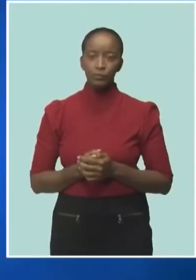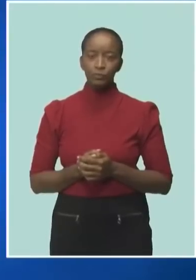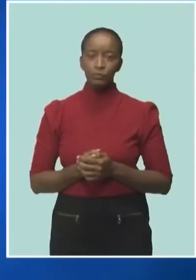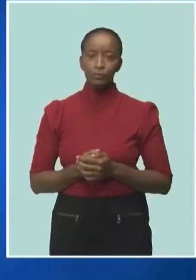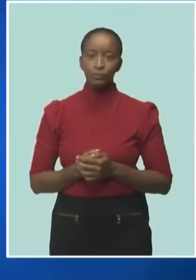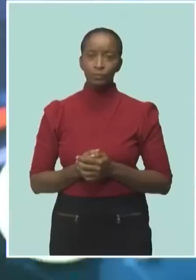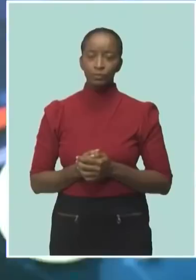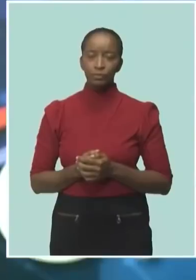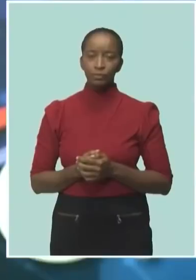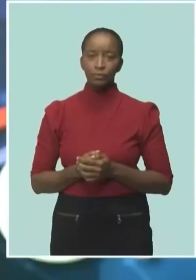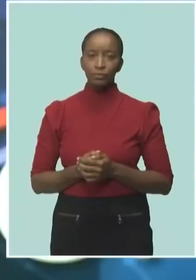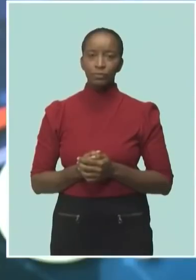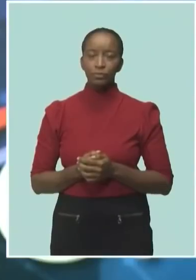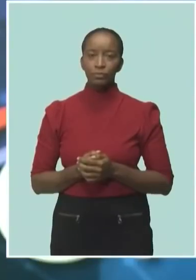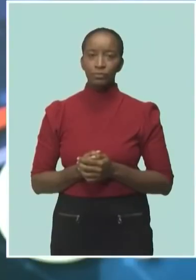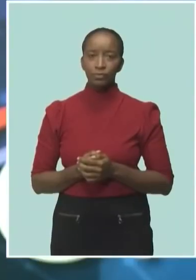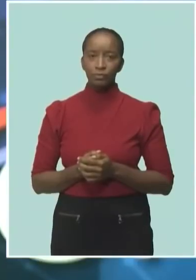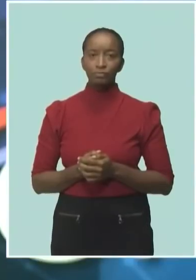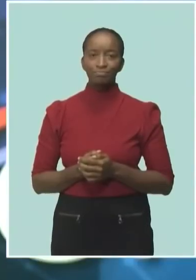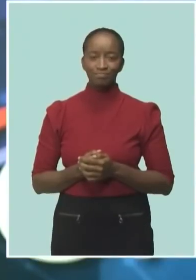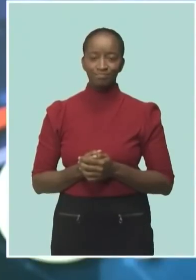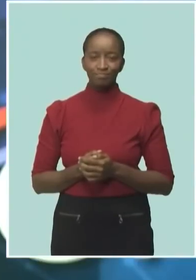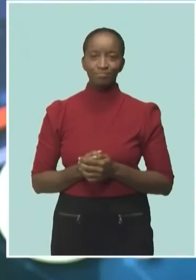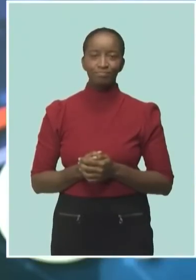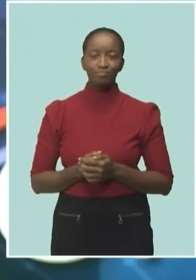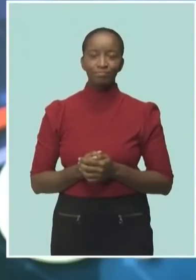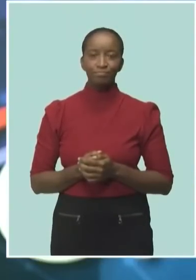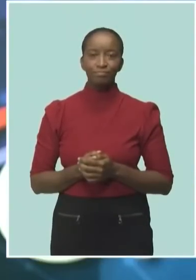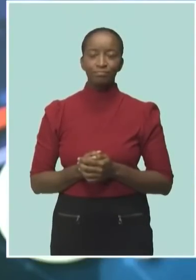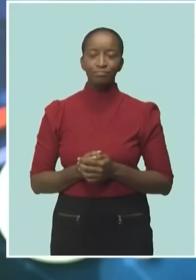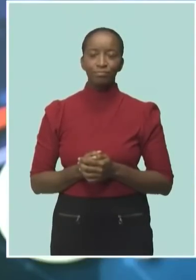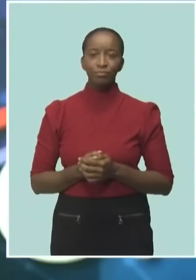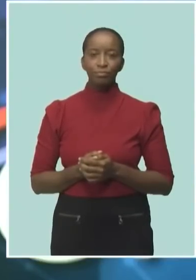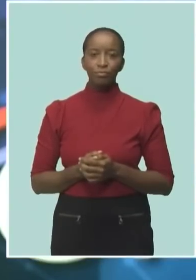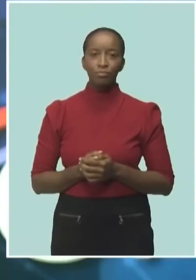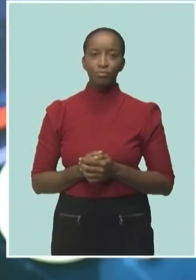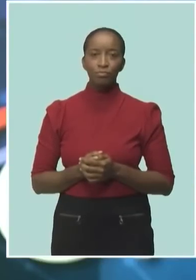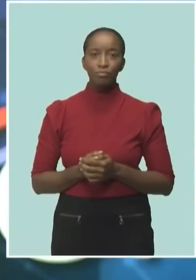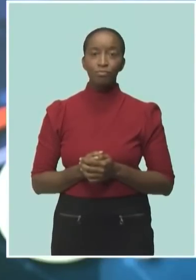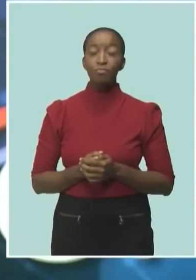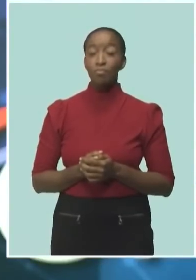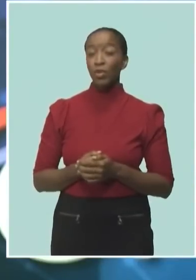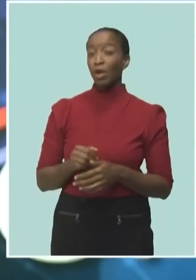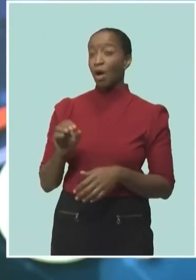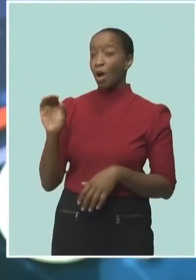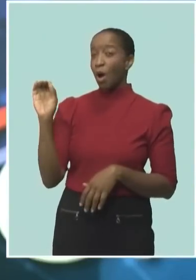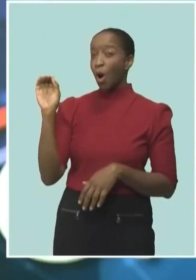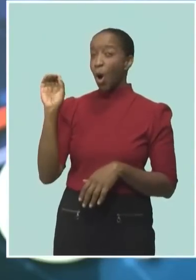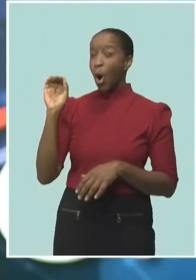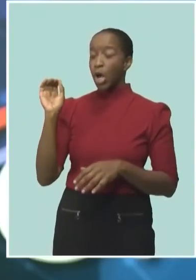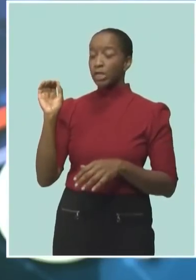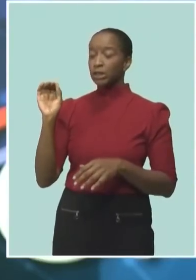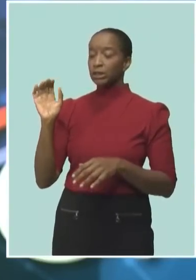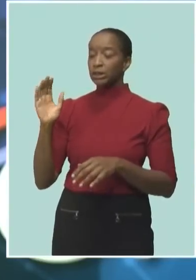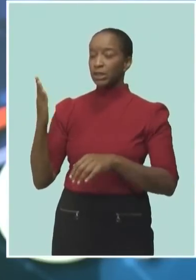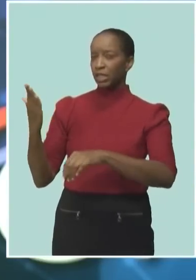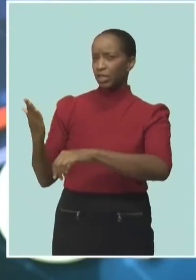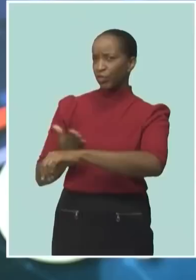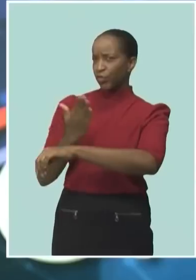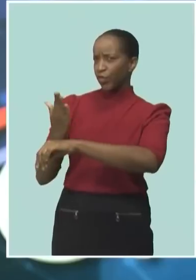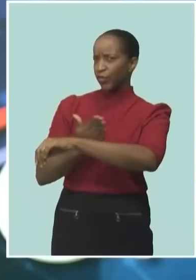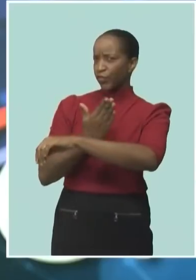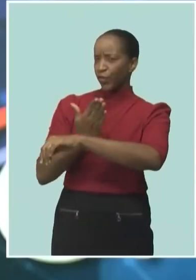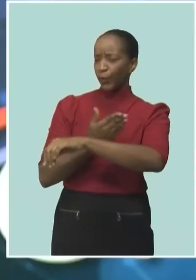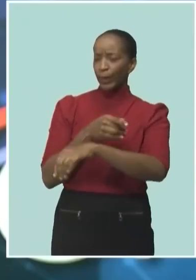News. Rachel, thank you. Well, the spend on the Oistins refurbishment is still attracting the attention of the Democratic Labour